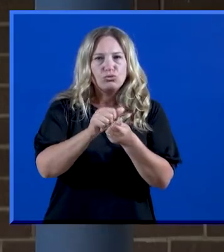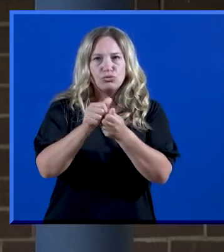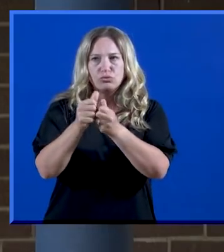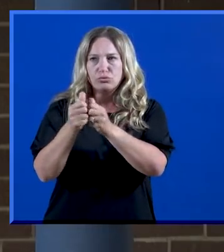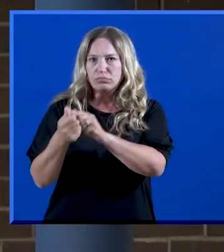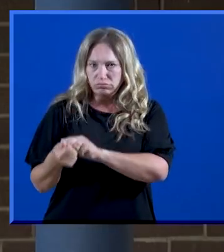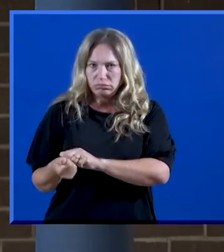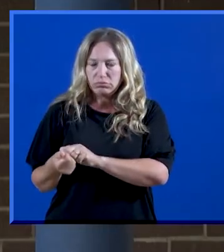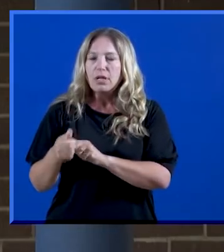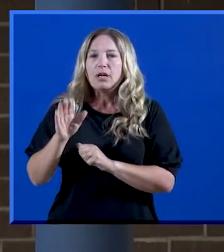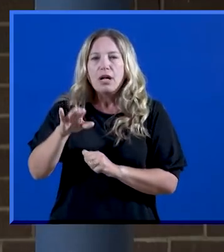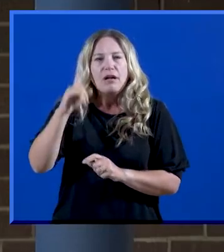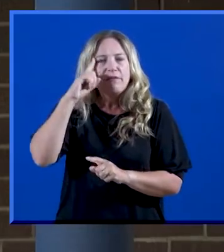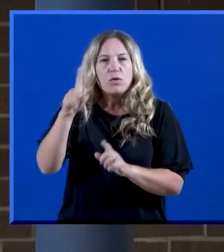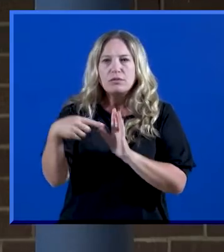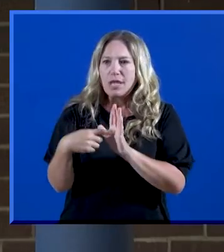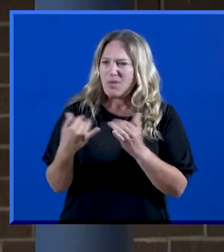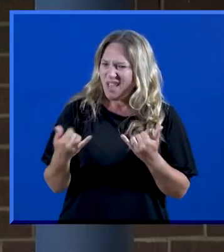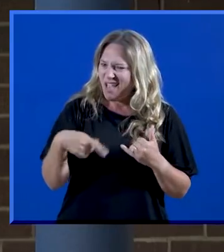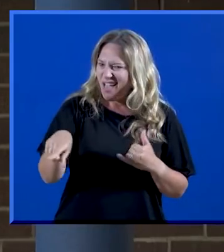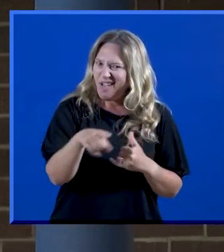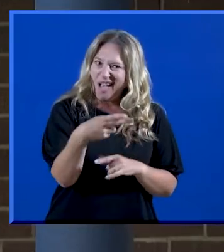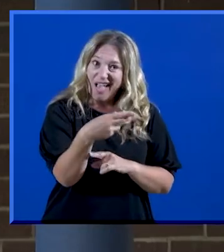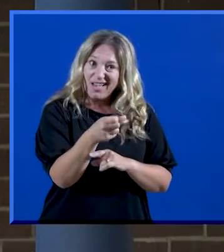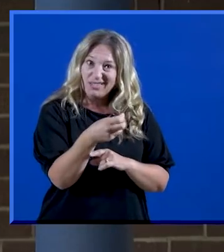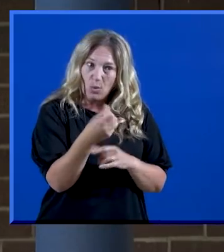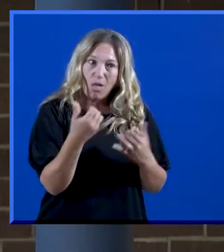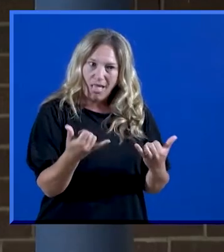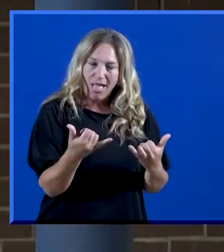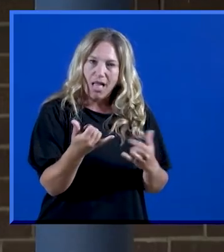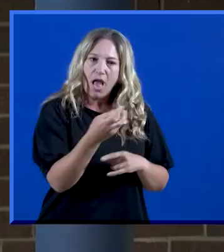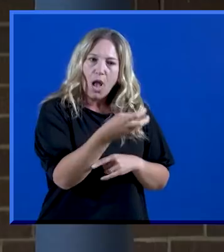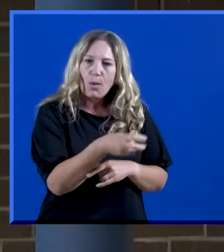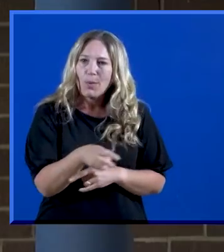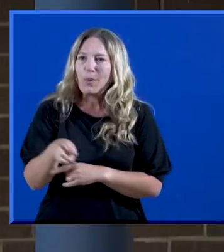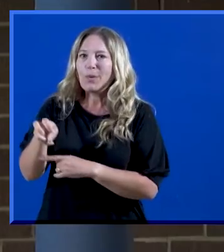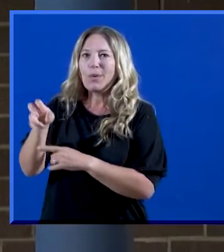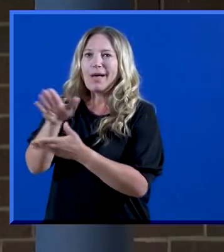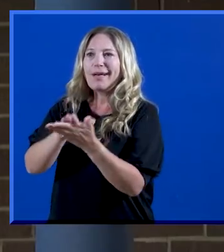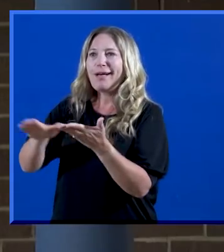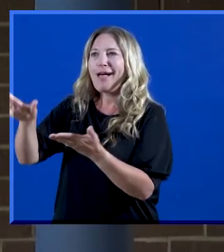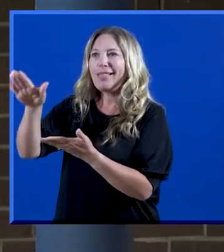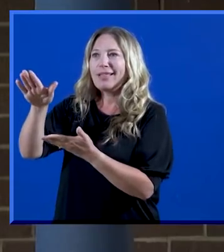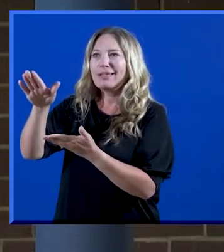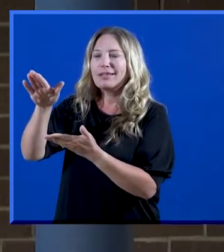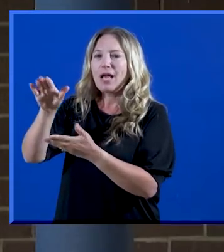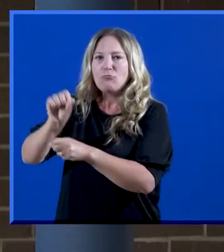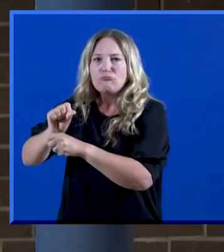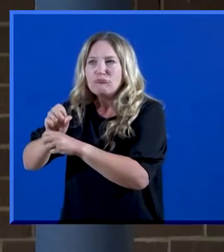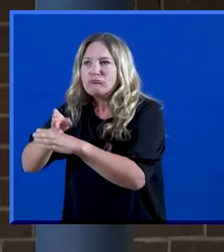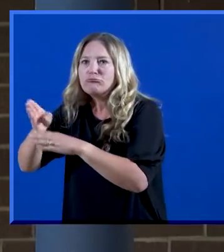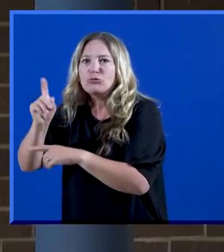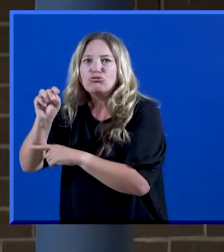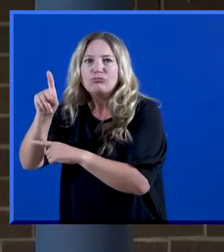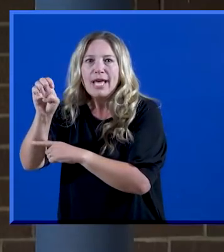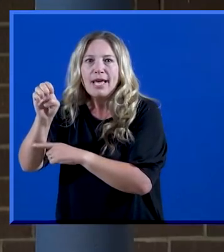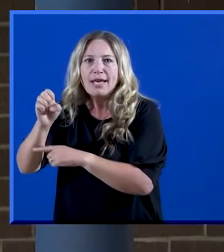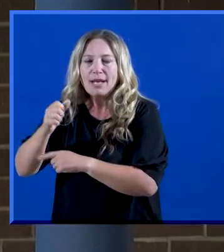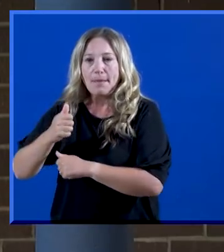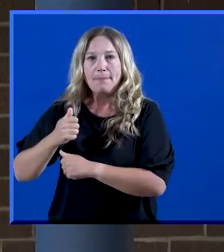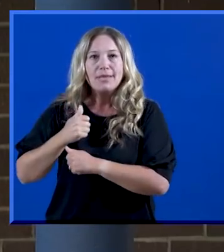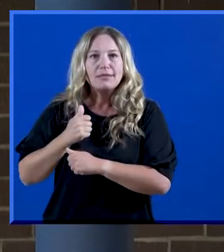change that comes with it. For instance, you're all transitioning from high school into college, a trade,